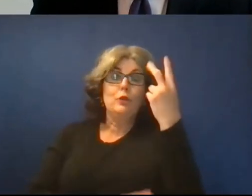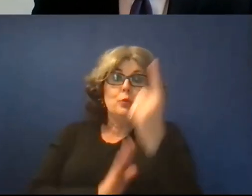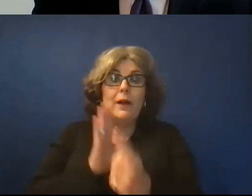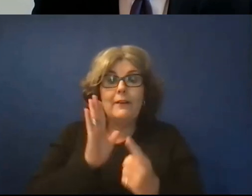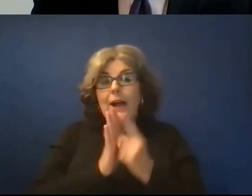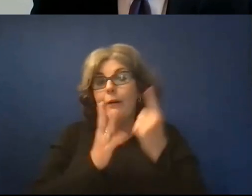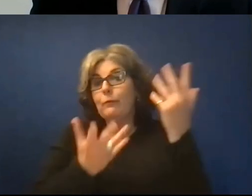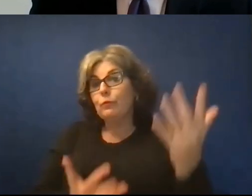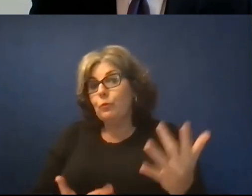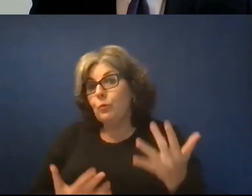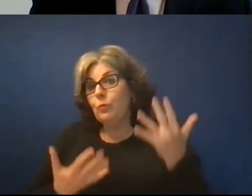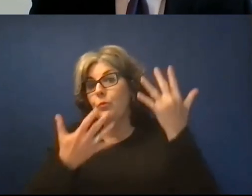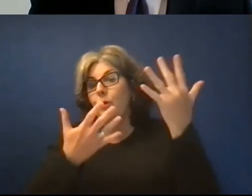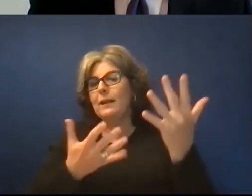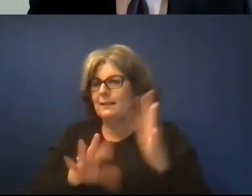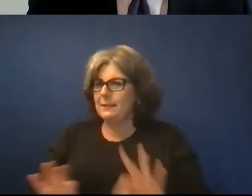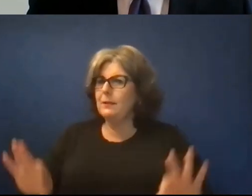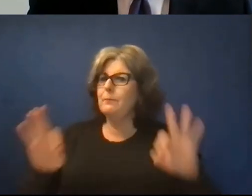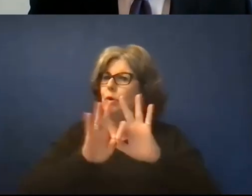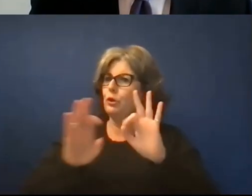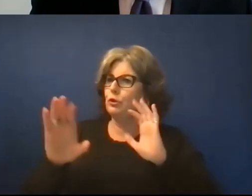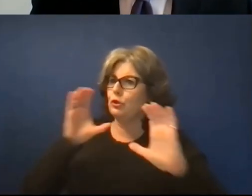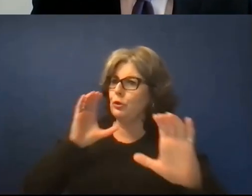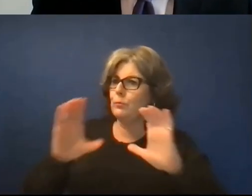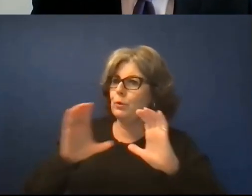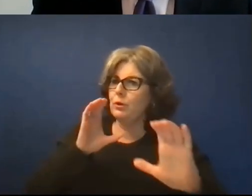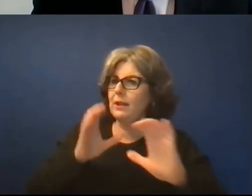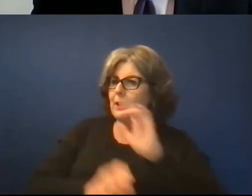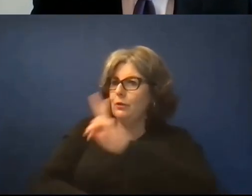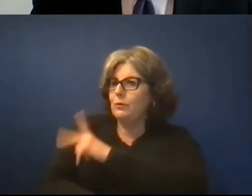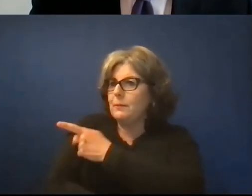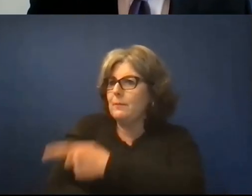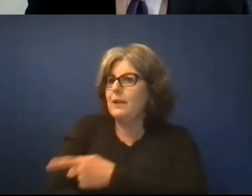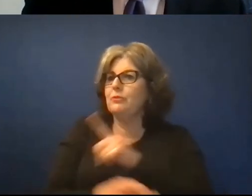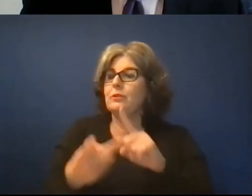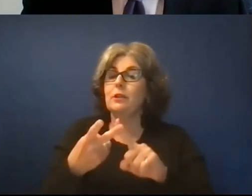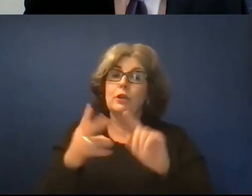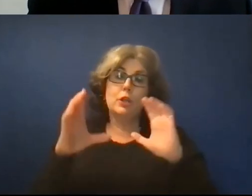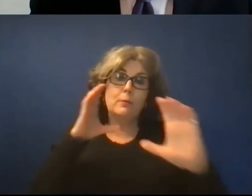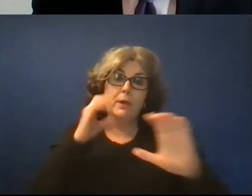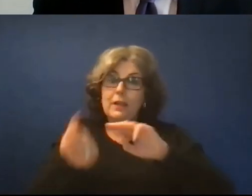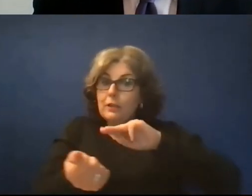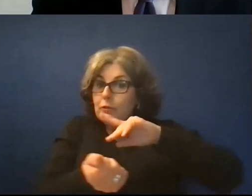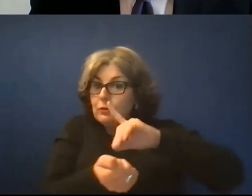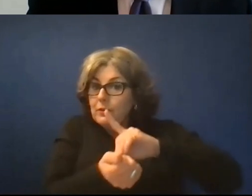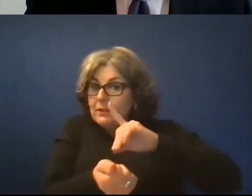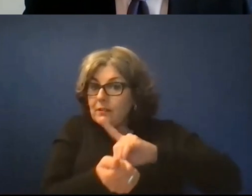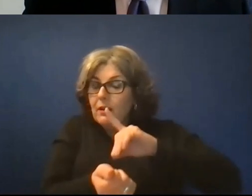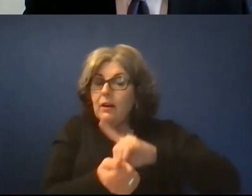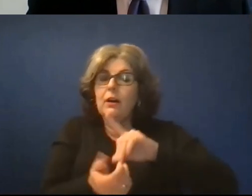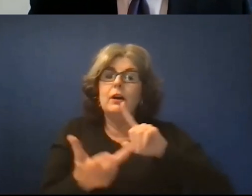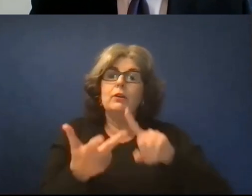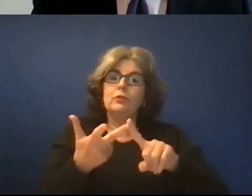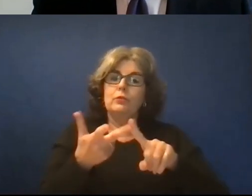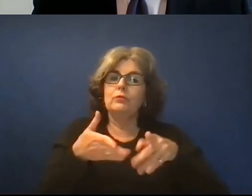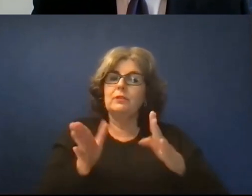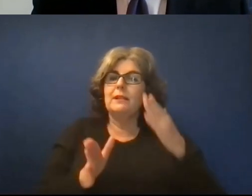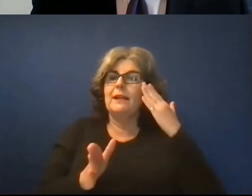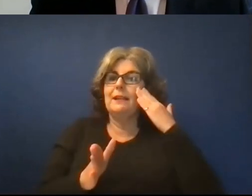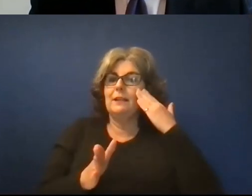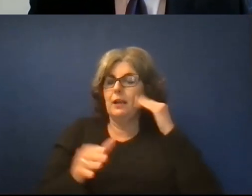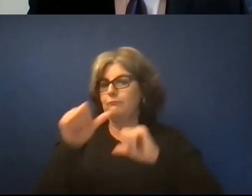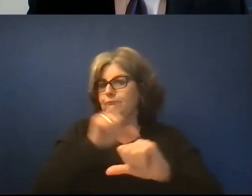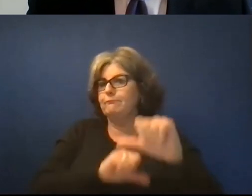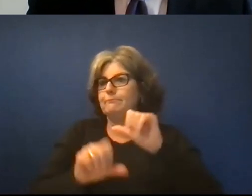before anything happens. So just communicating to them, communicating to the physicians, and just keeping them in the know with their treatment